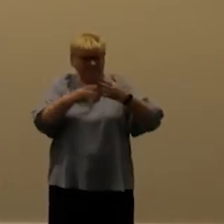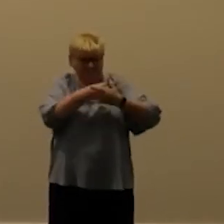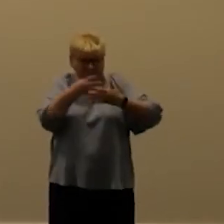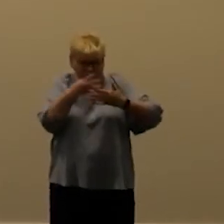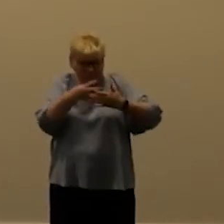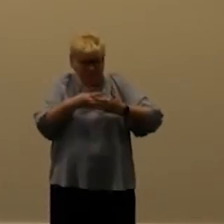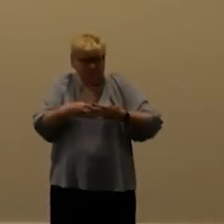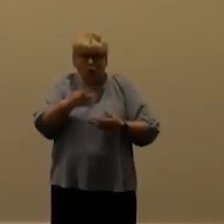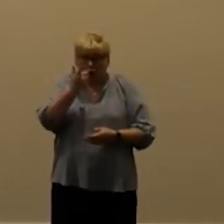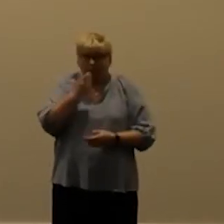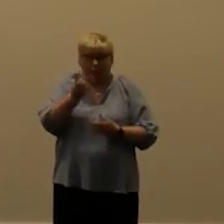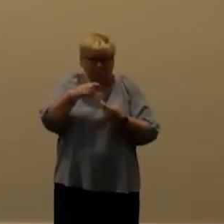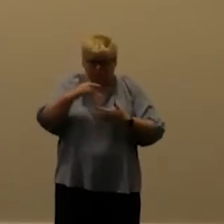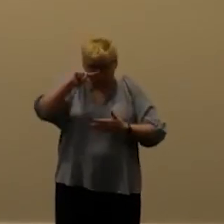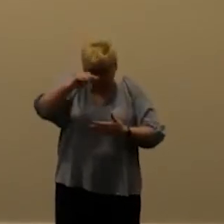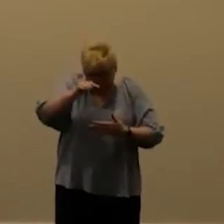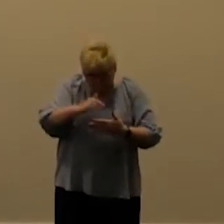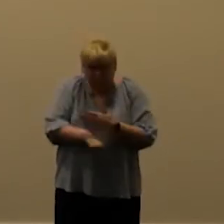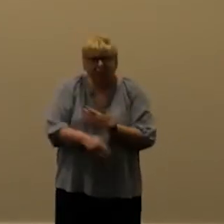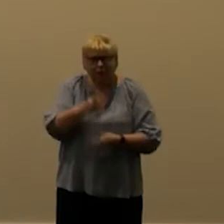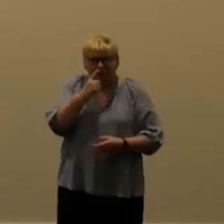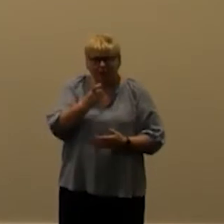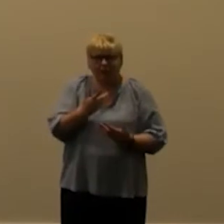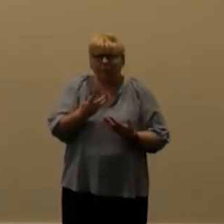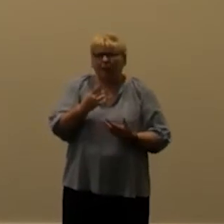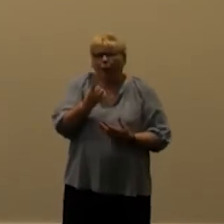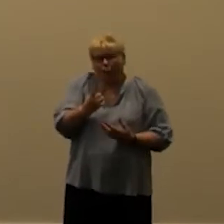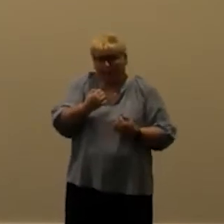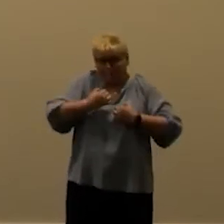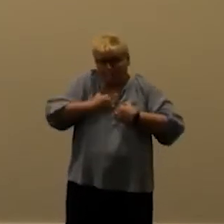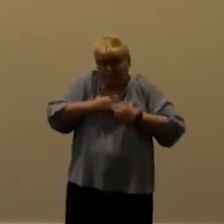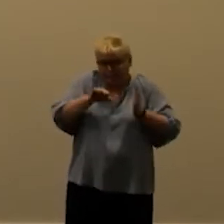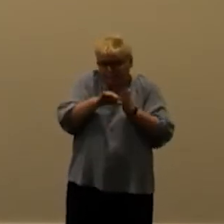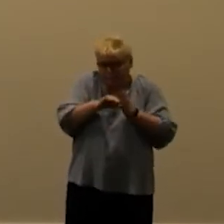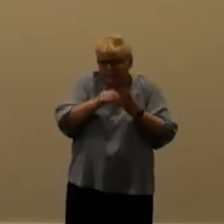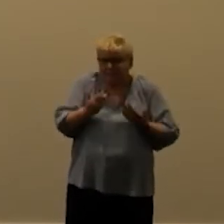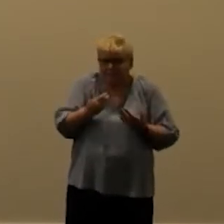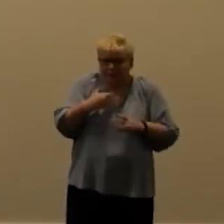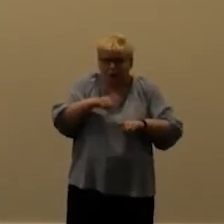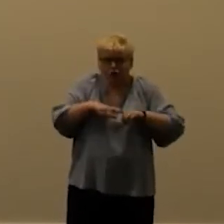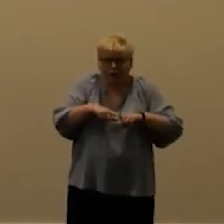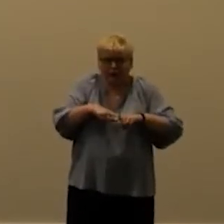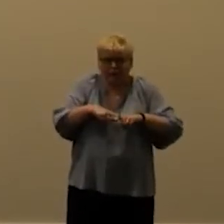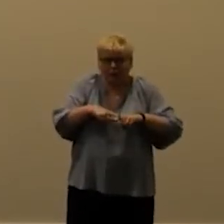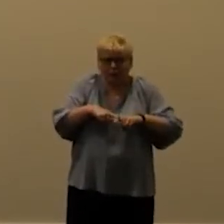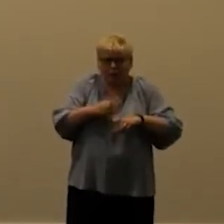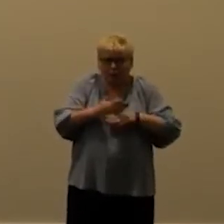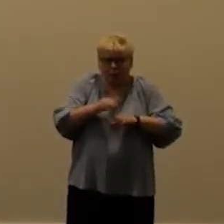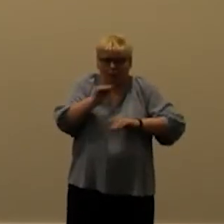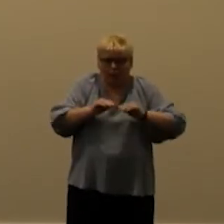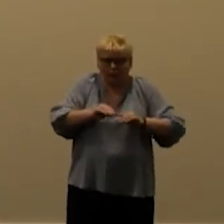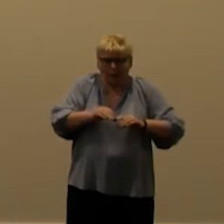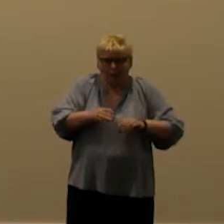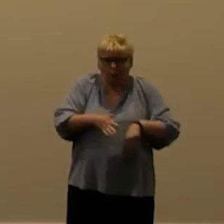can get really deep into the rabbit hole of infrastructure as code. I think one of my failings is probably I spend too long trying to build everything out as infrastructure as